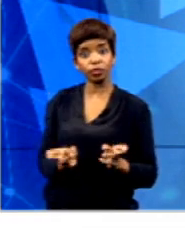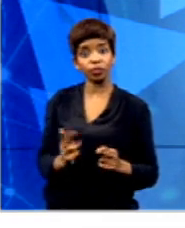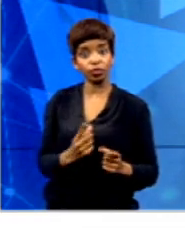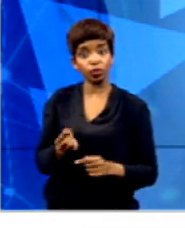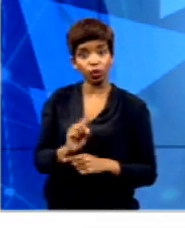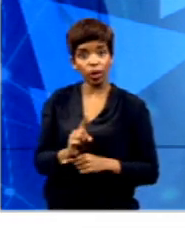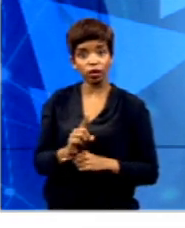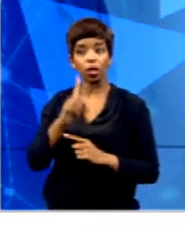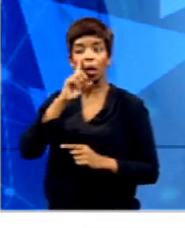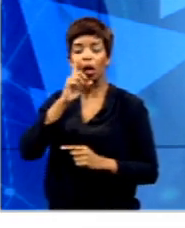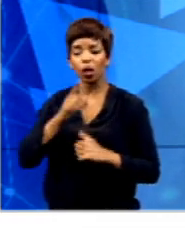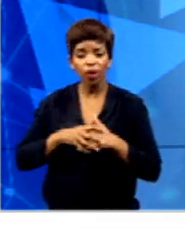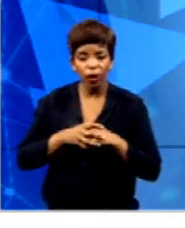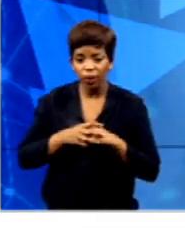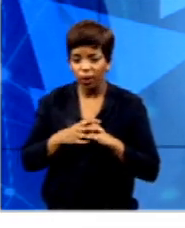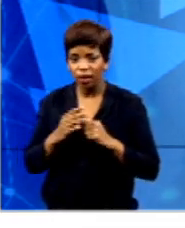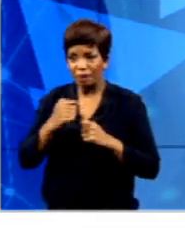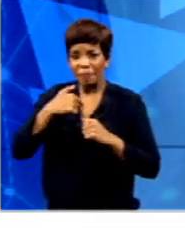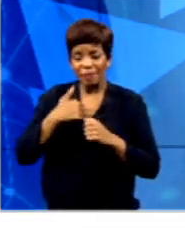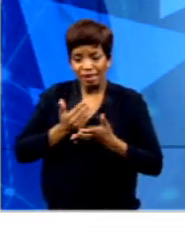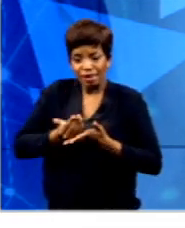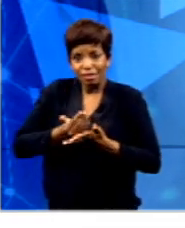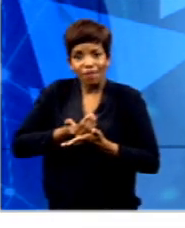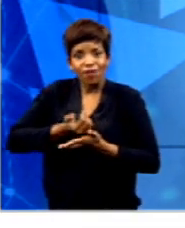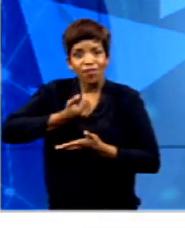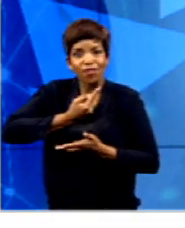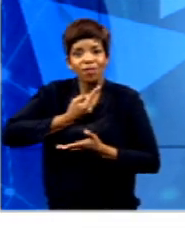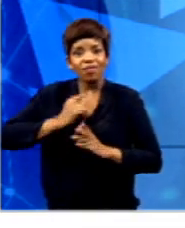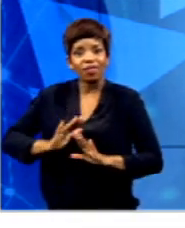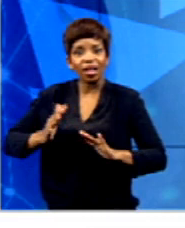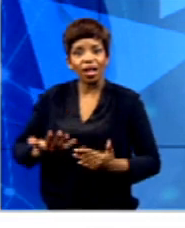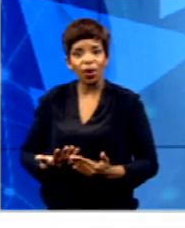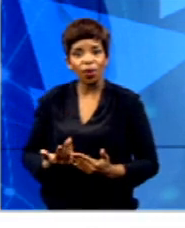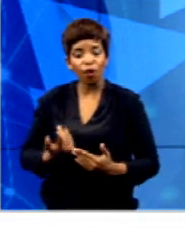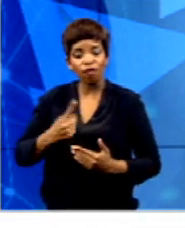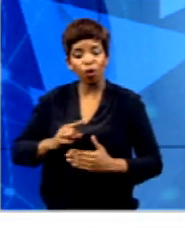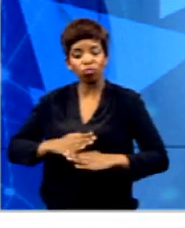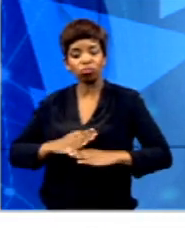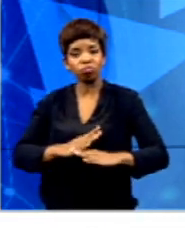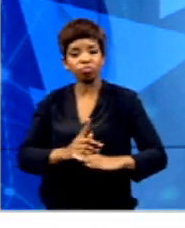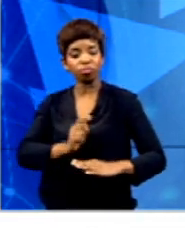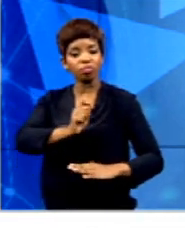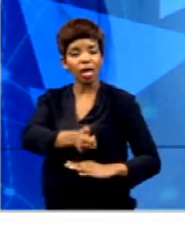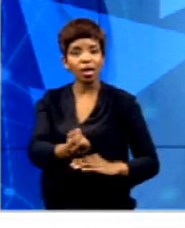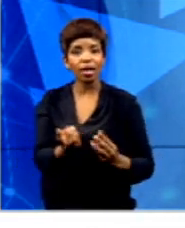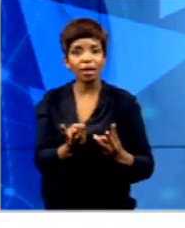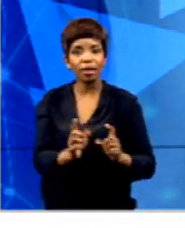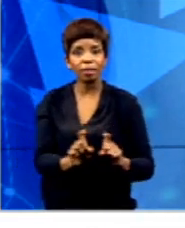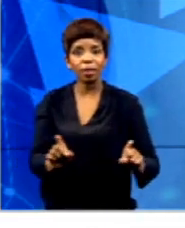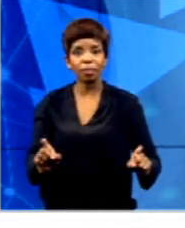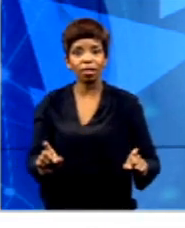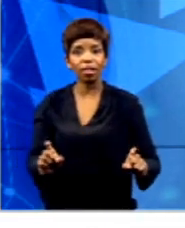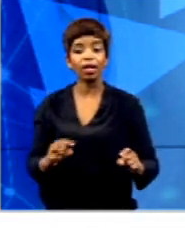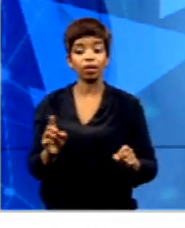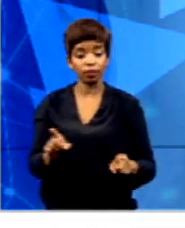from actually honoring many of these claims, hence the responses that people have been receiving and the complaints that